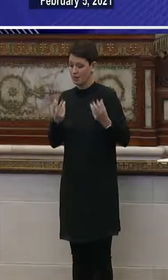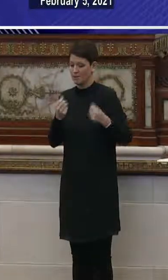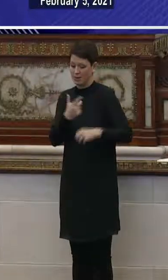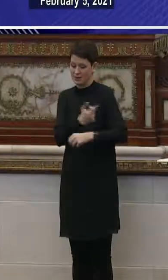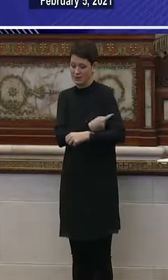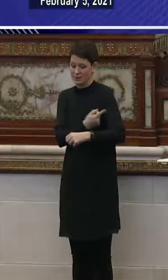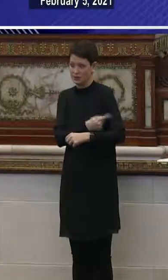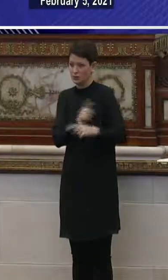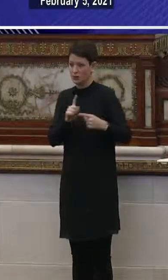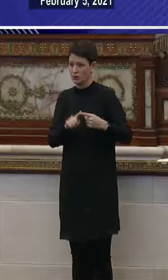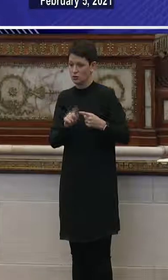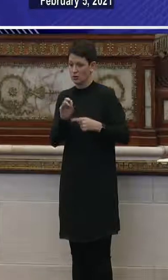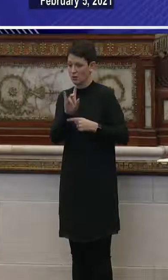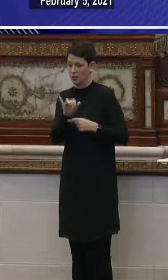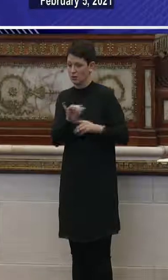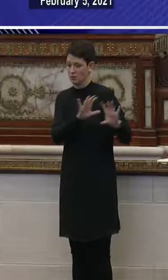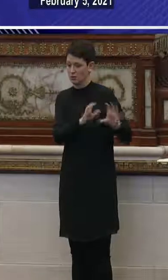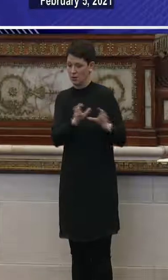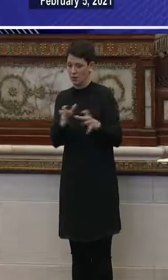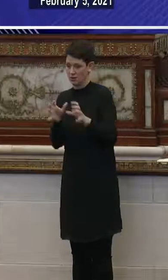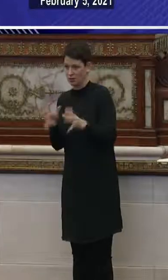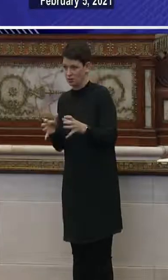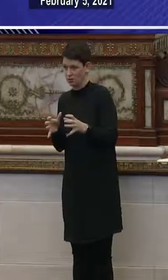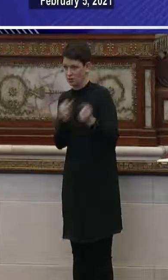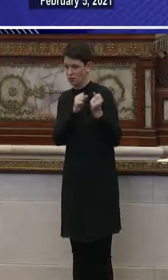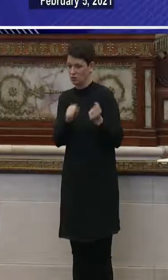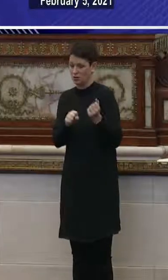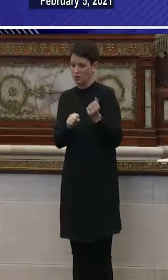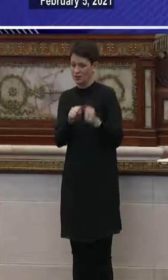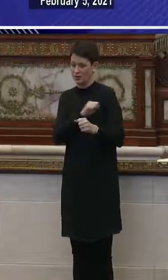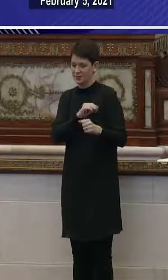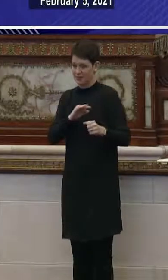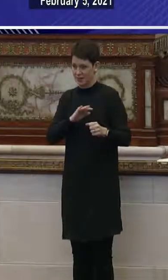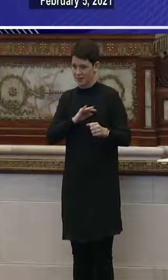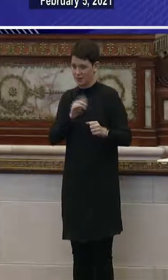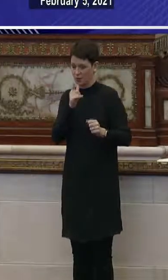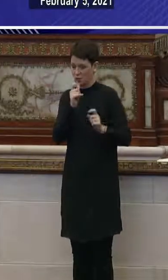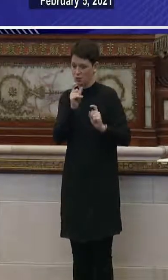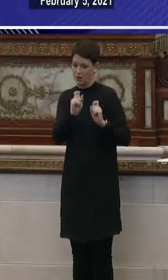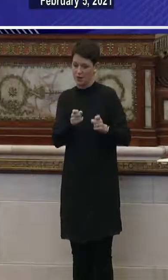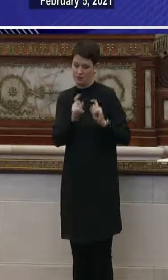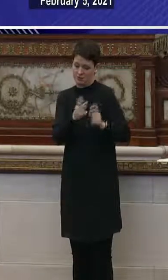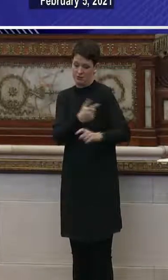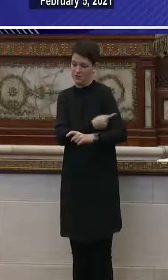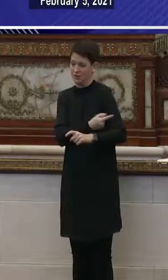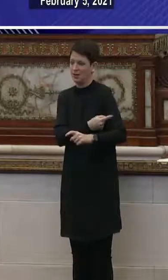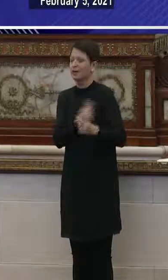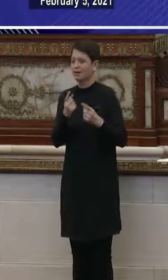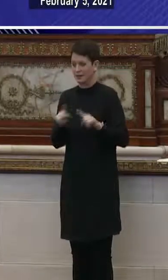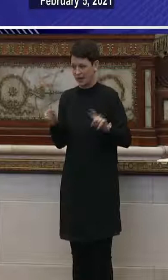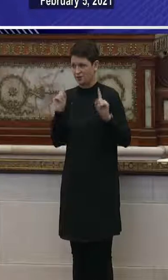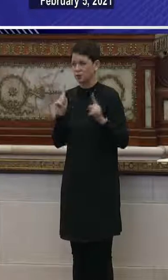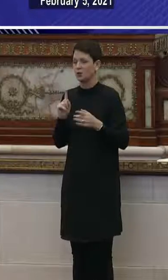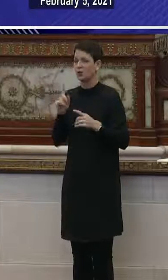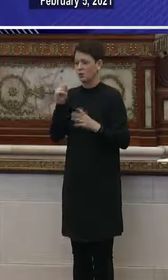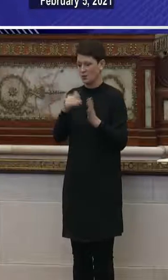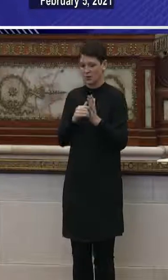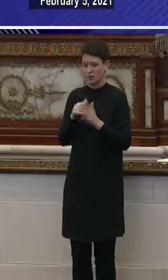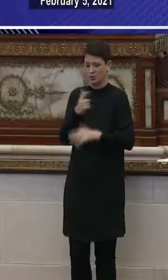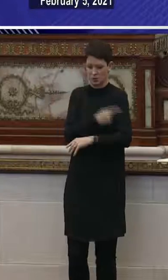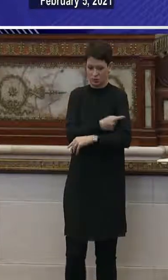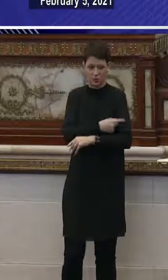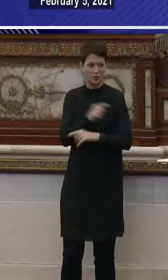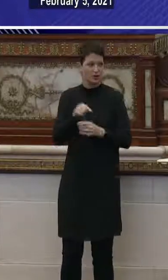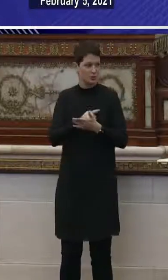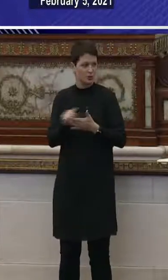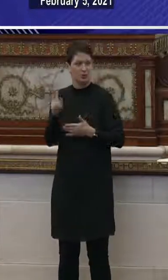minority populations in Philadelphia and has strong staff of physicians and nurses to administer vaccine. Last week, they received 1,000 doses. This week, they will